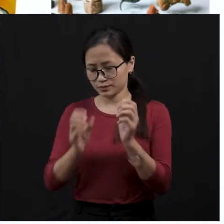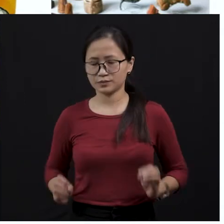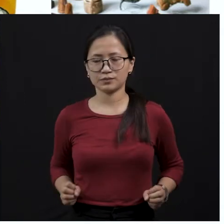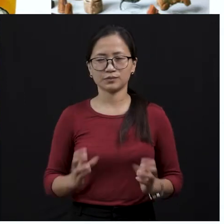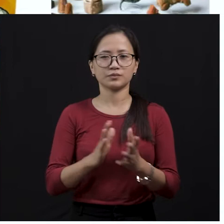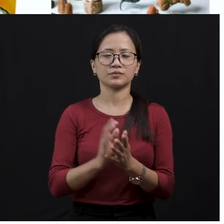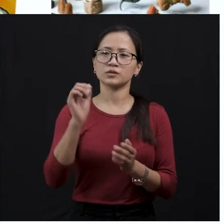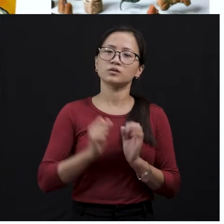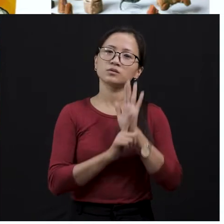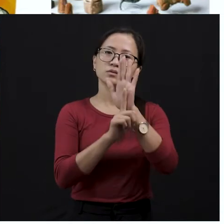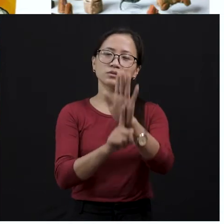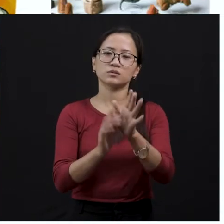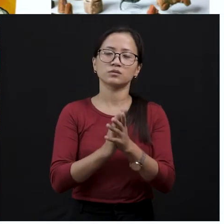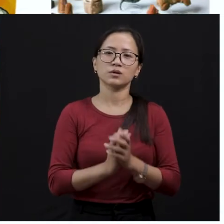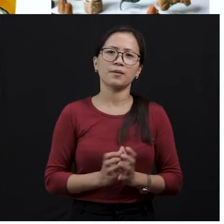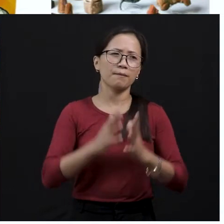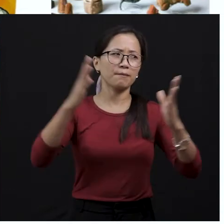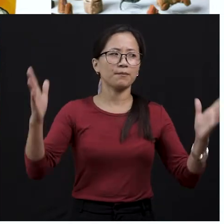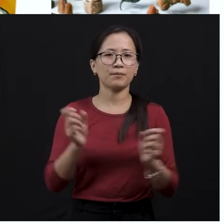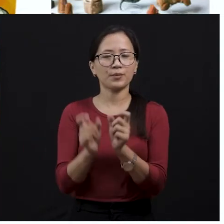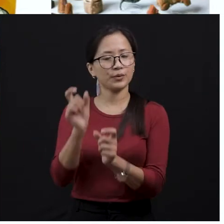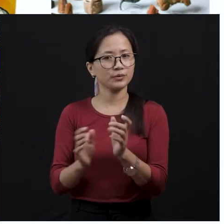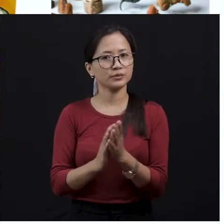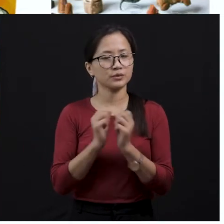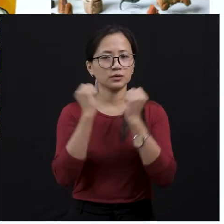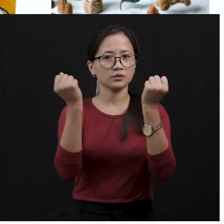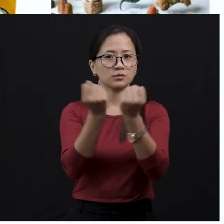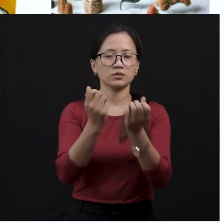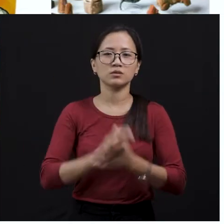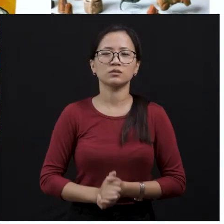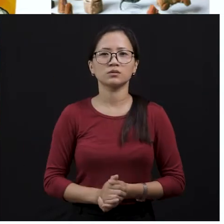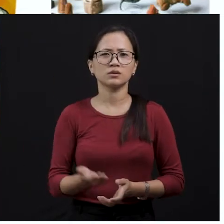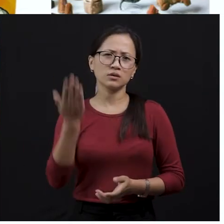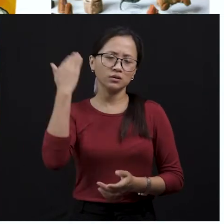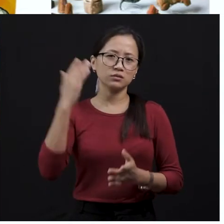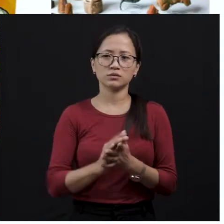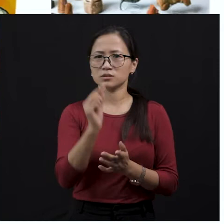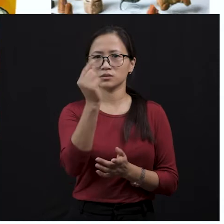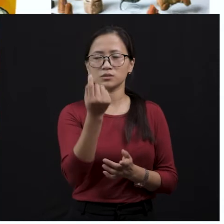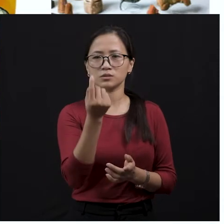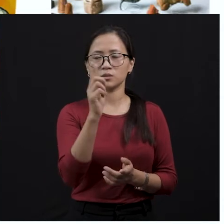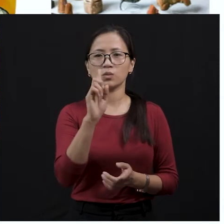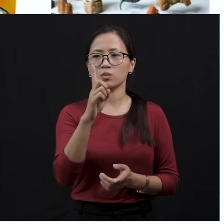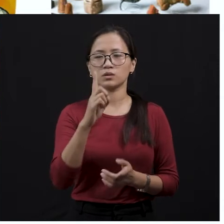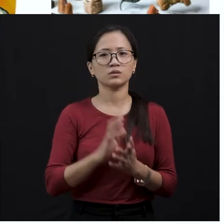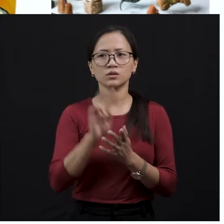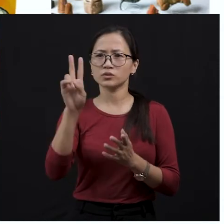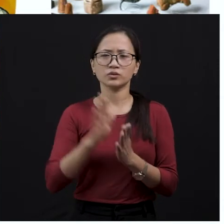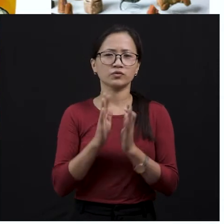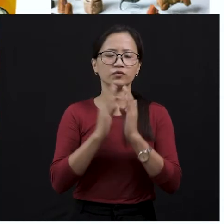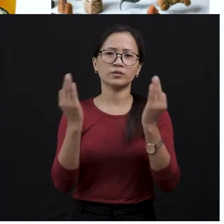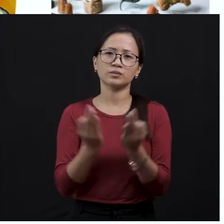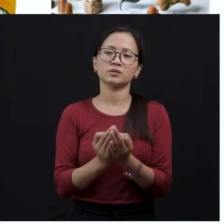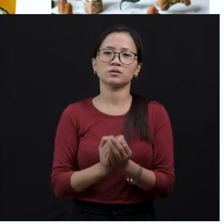these things, it shows that there were more people in the society, right? So earlier there were just one or two family, so it was